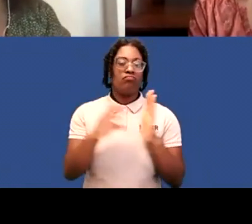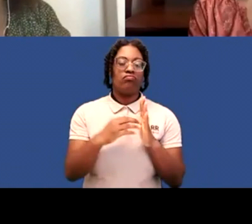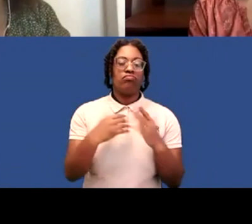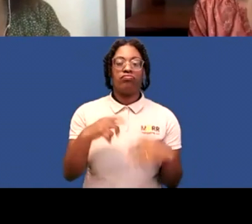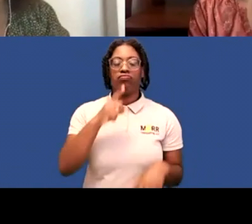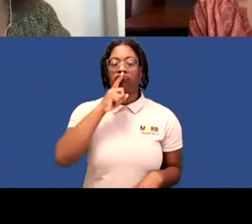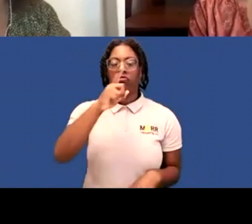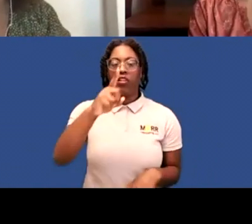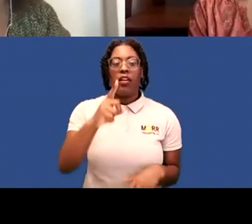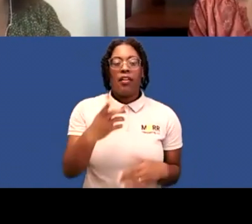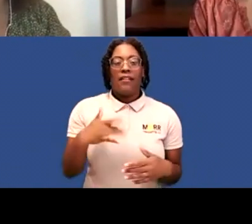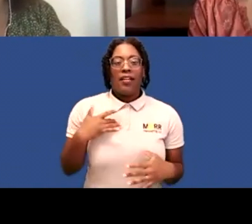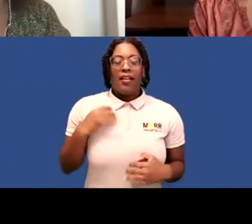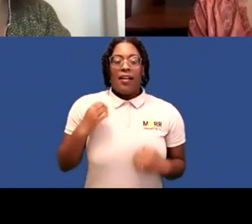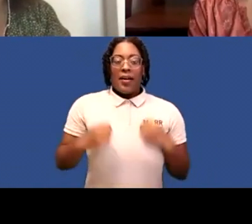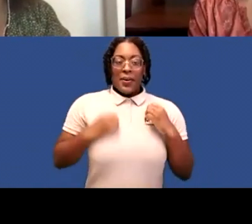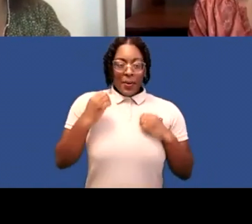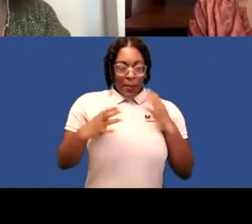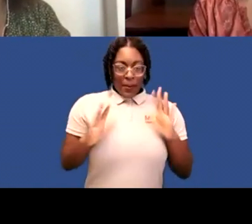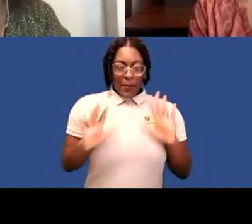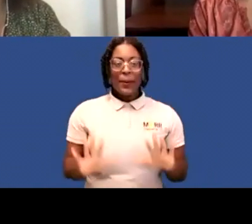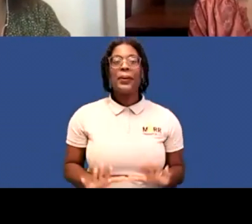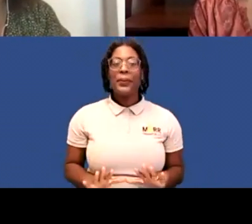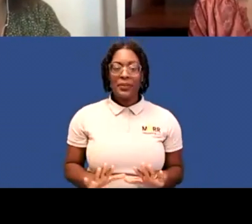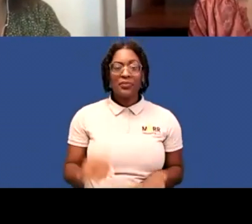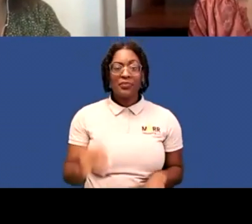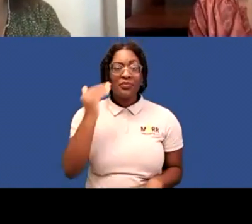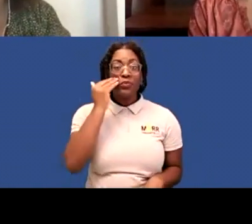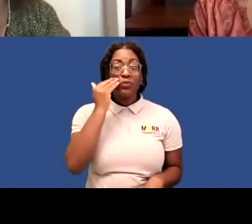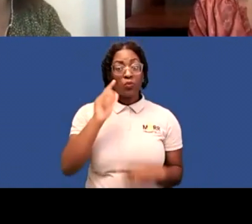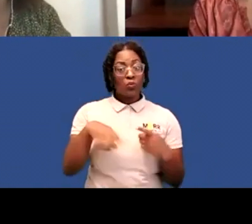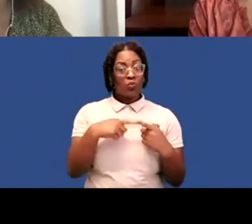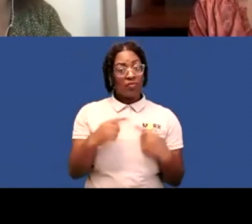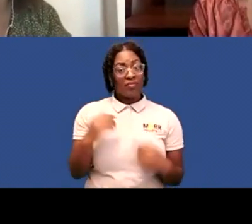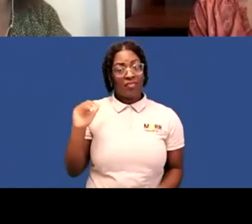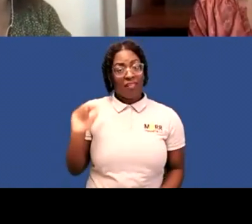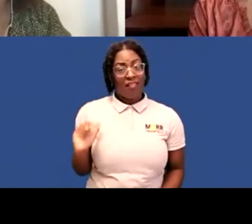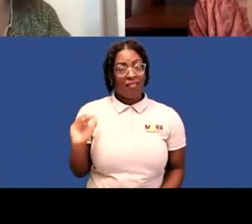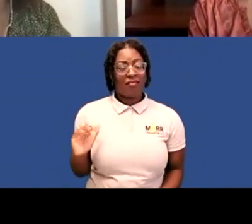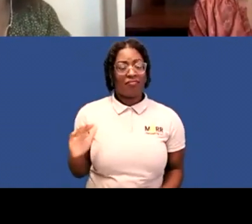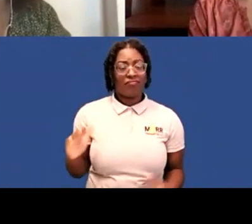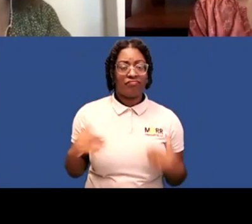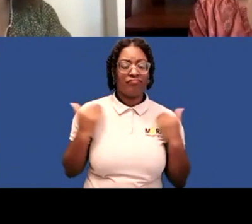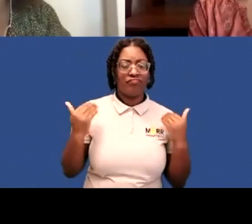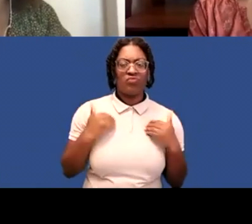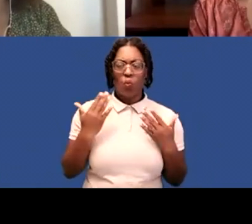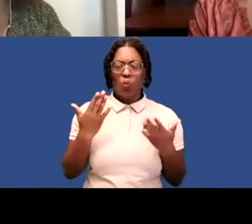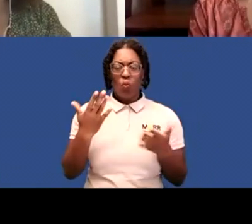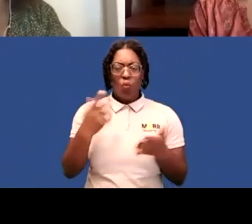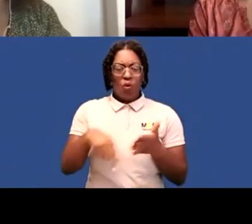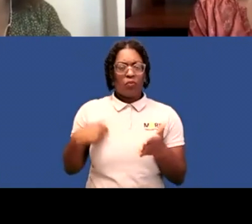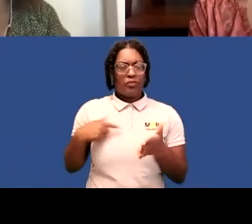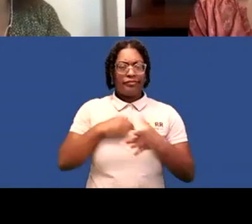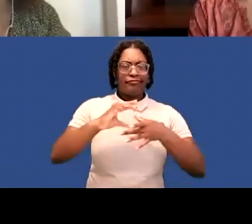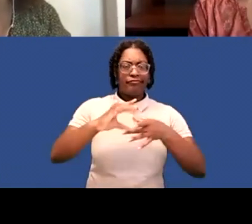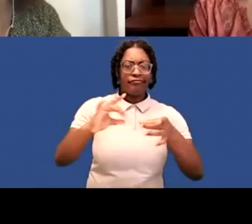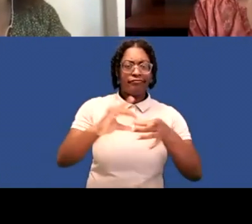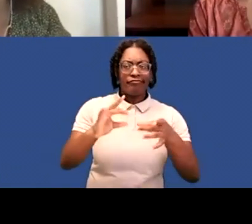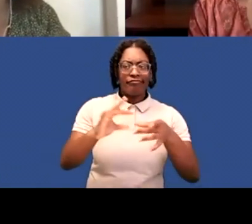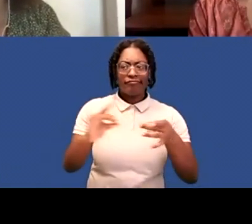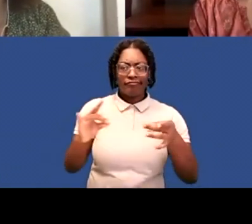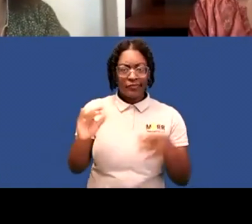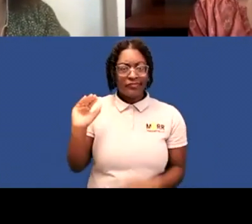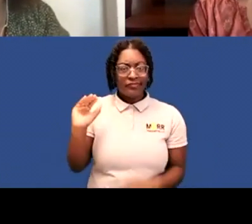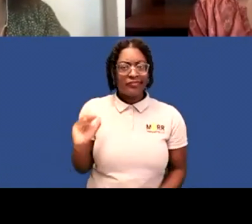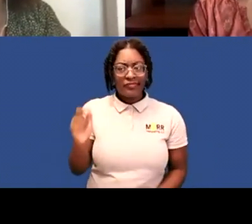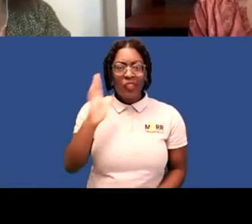young people stay with them for a lifetime, and you have so beautifully and authentically shown us what